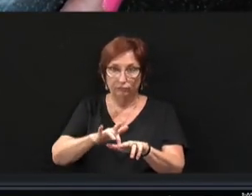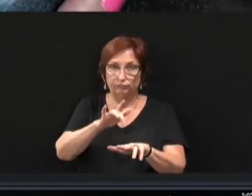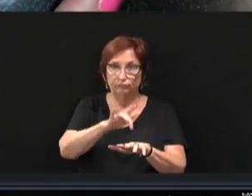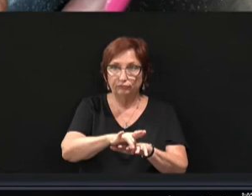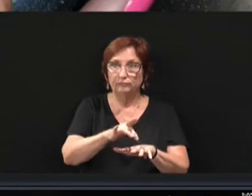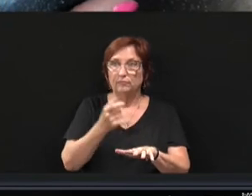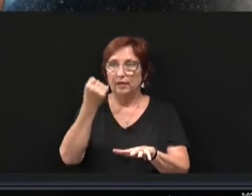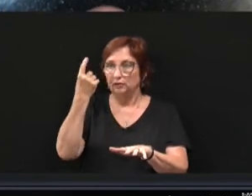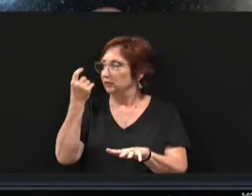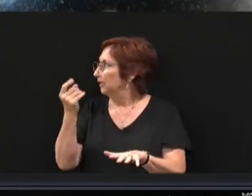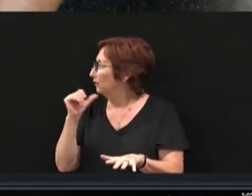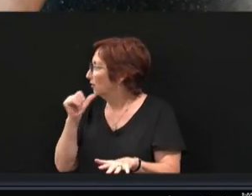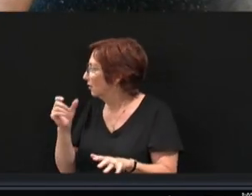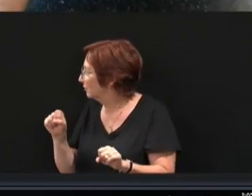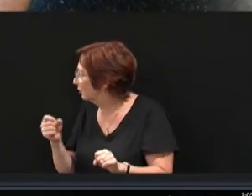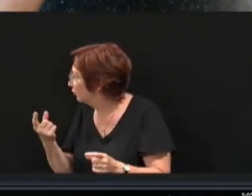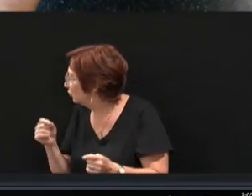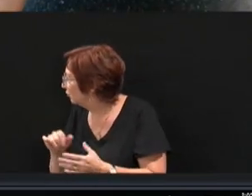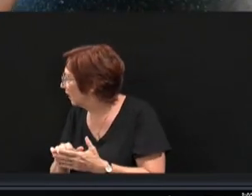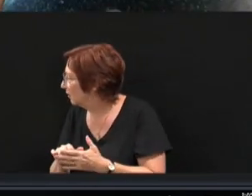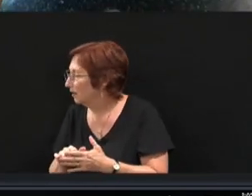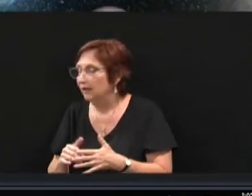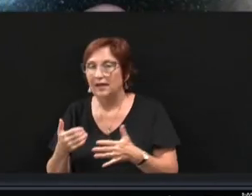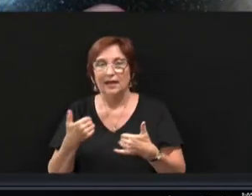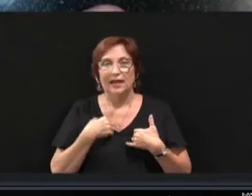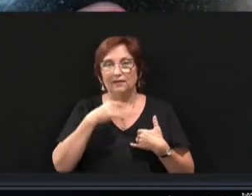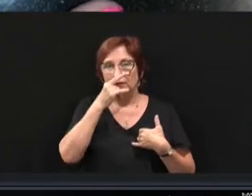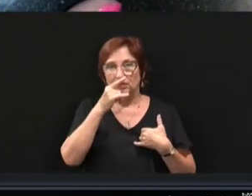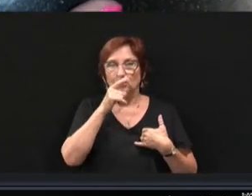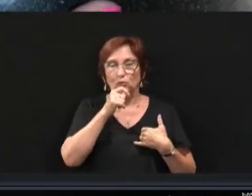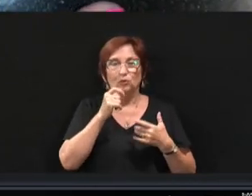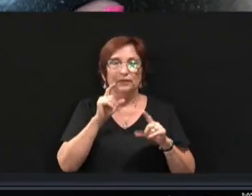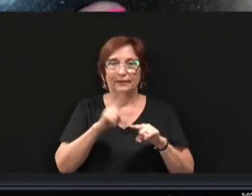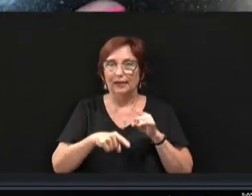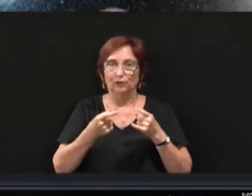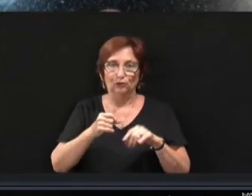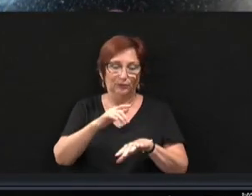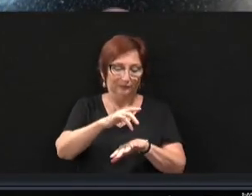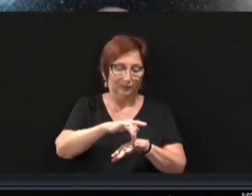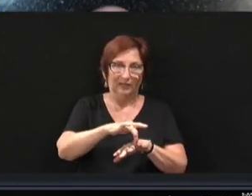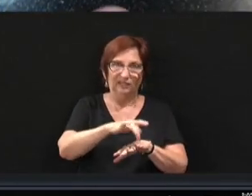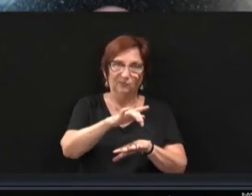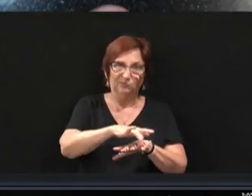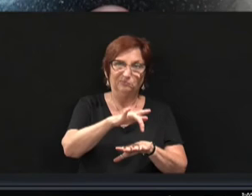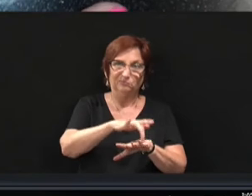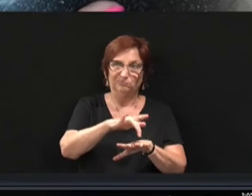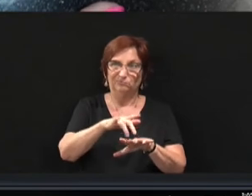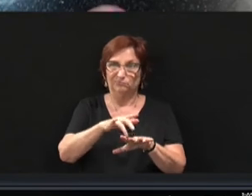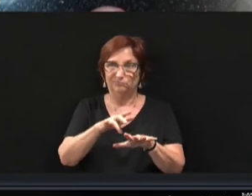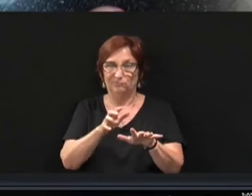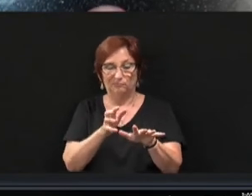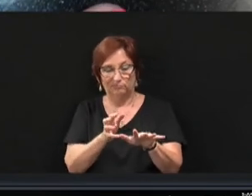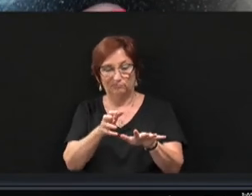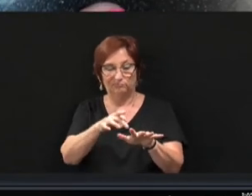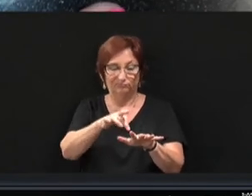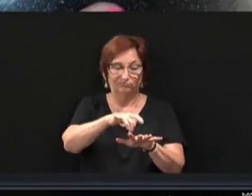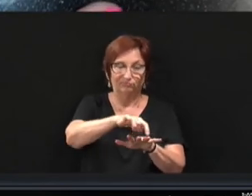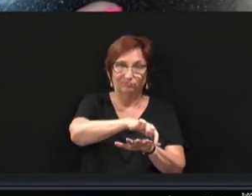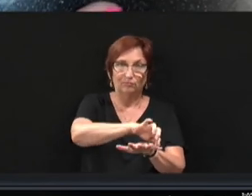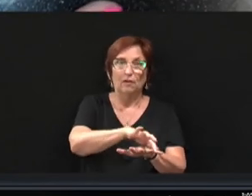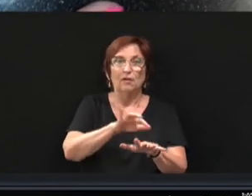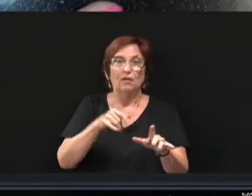especially little kids, that they're just, I have a kid that can never do his pinky, that he just starts right here. Okay, the whole